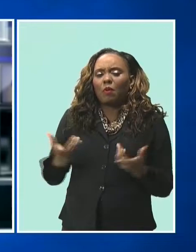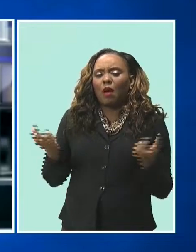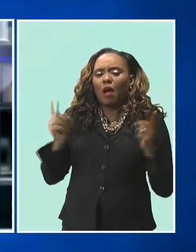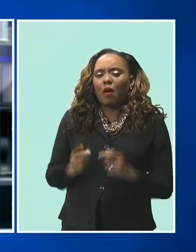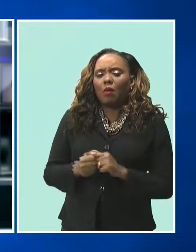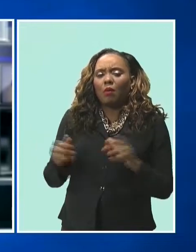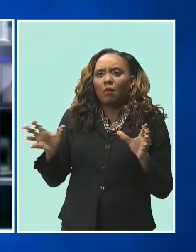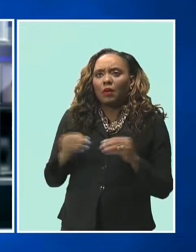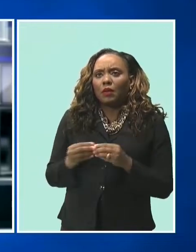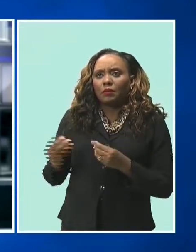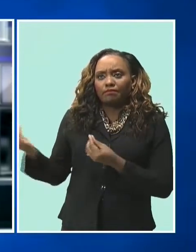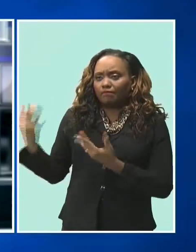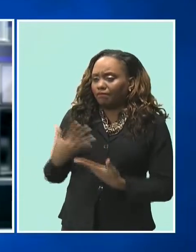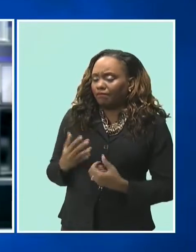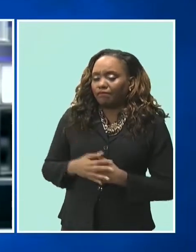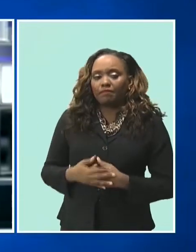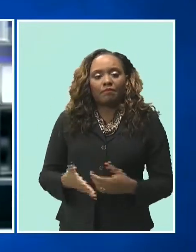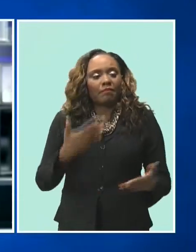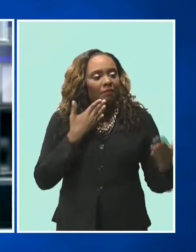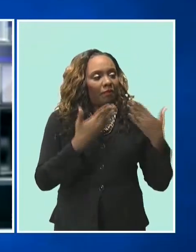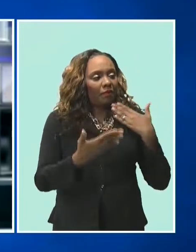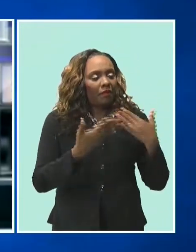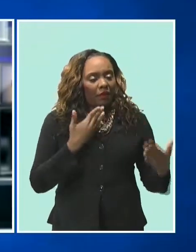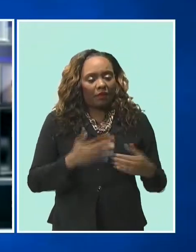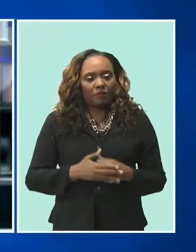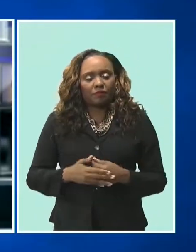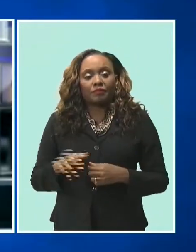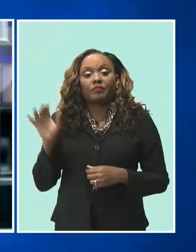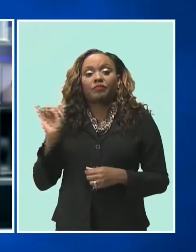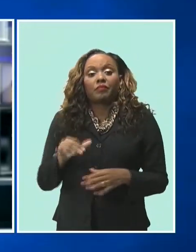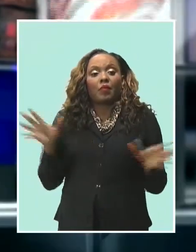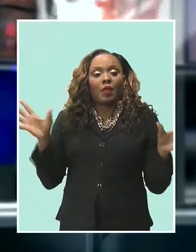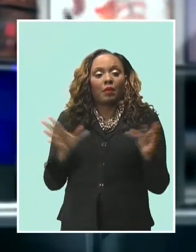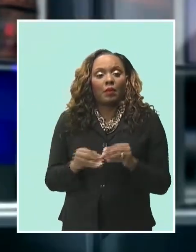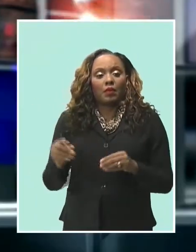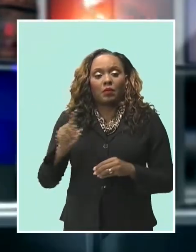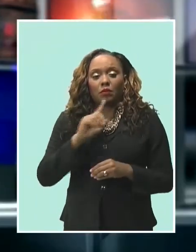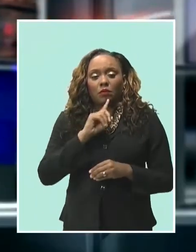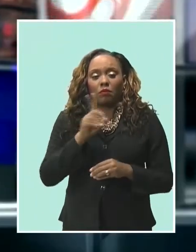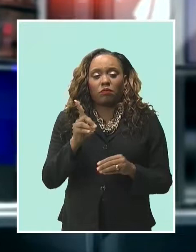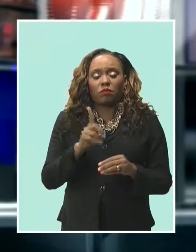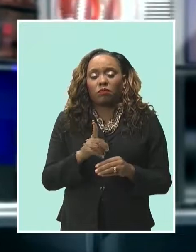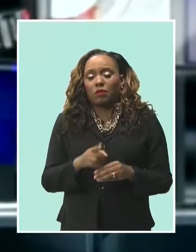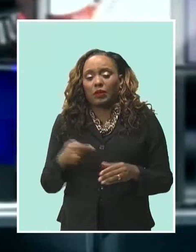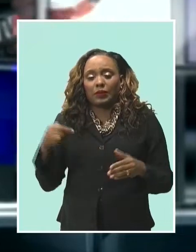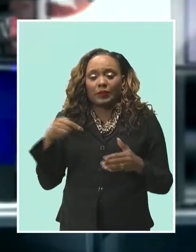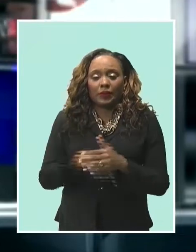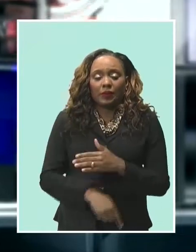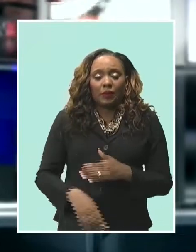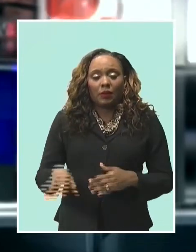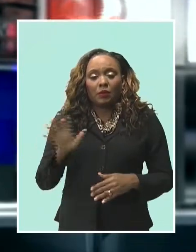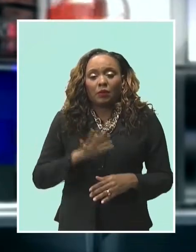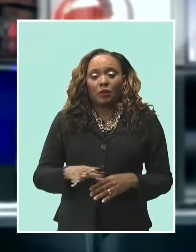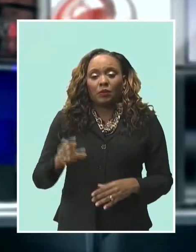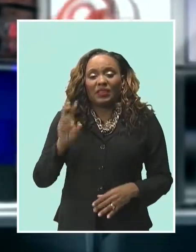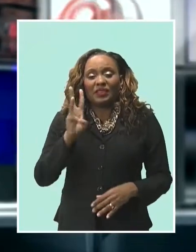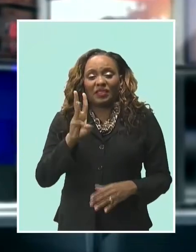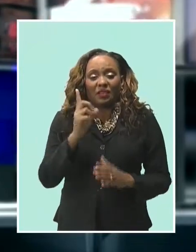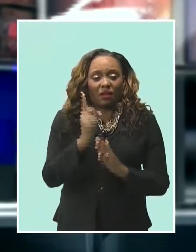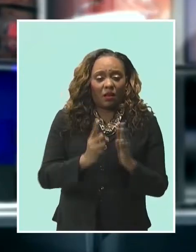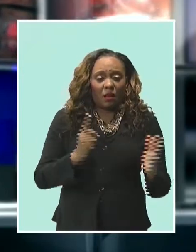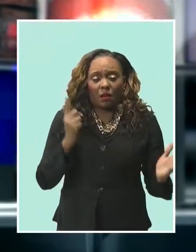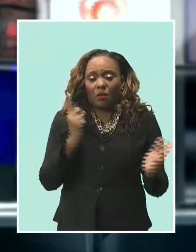outcome? Thanks, Shane. Well, as you can imagine, that meeting was extremely intense. It lasted for nearly 6